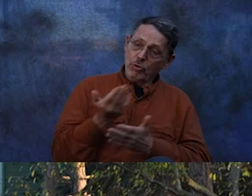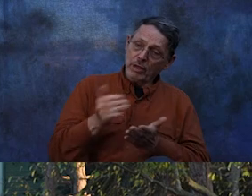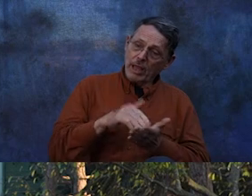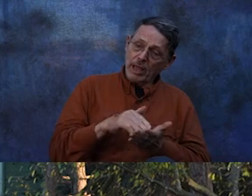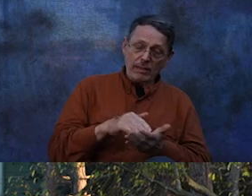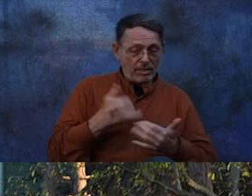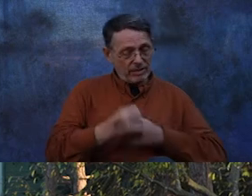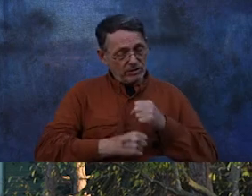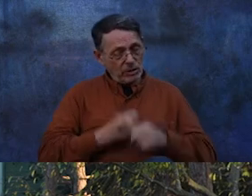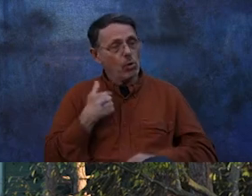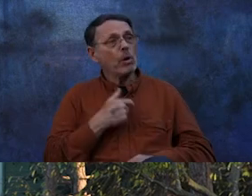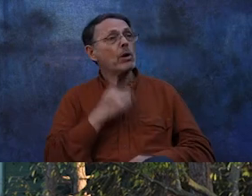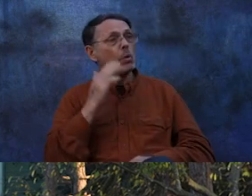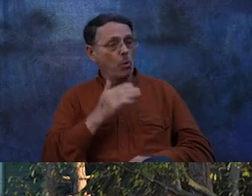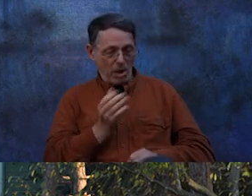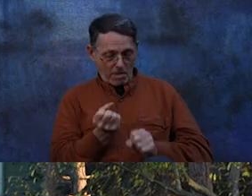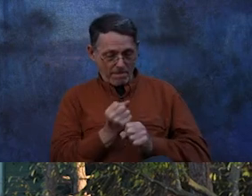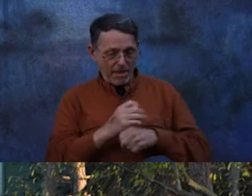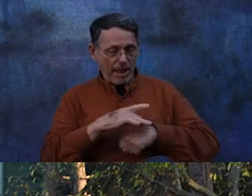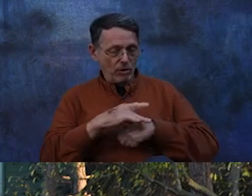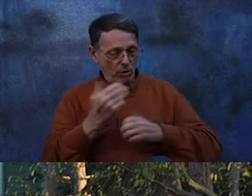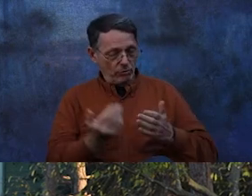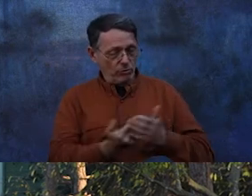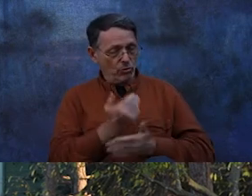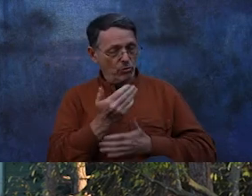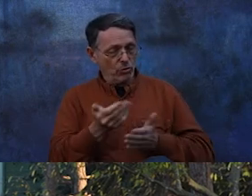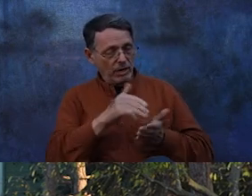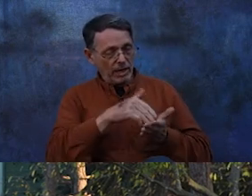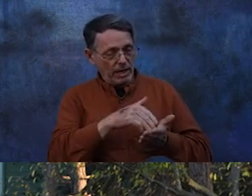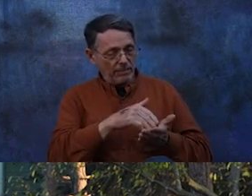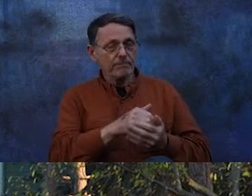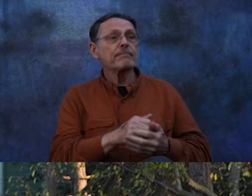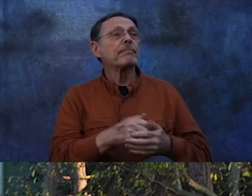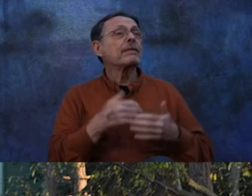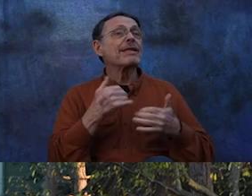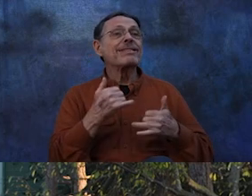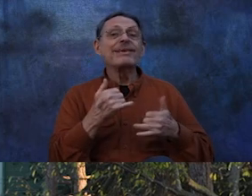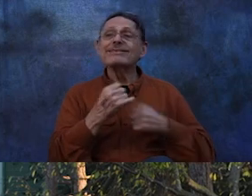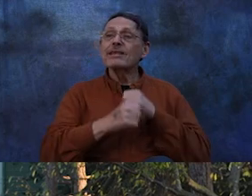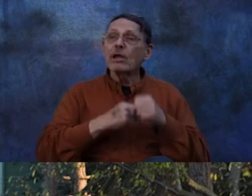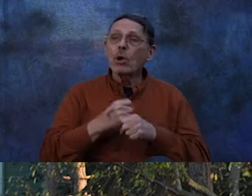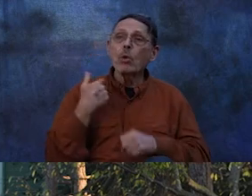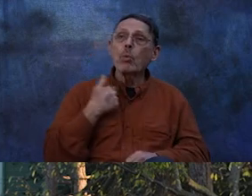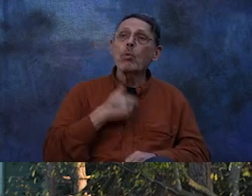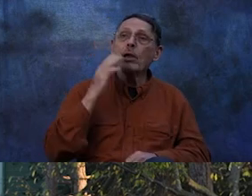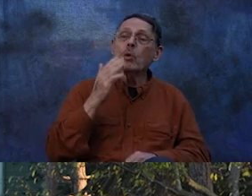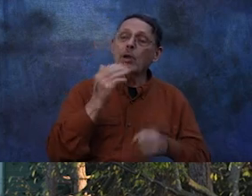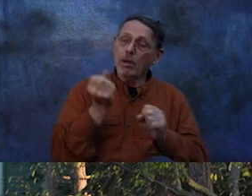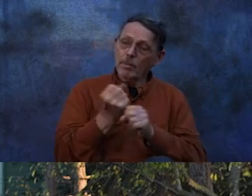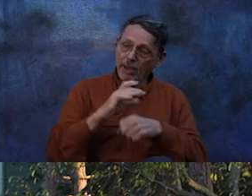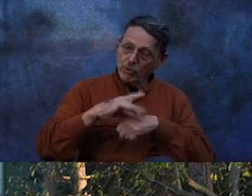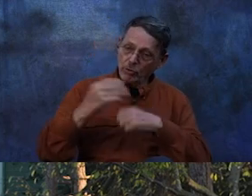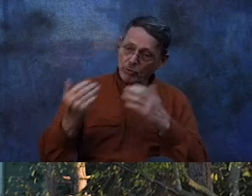earth. This year we shall renew the earth. This year we shall renew